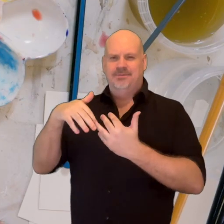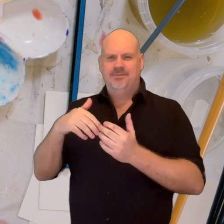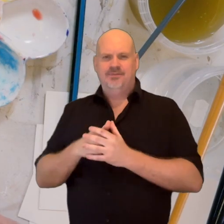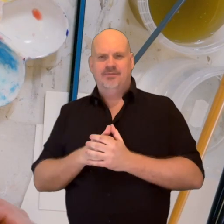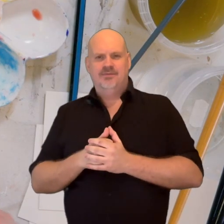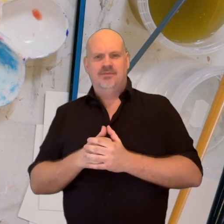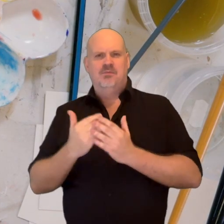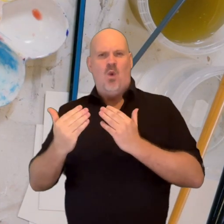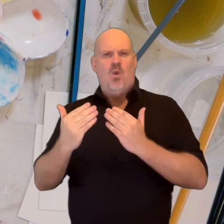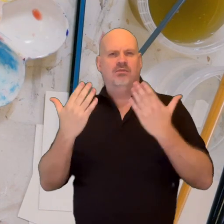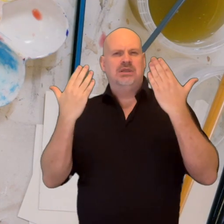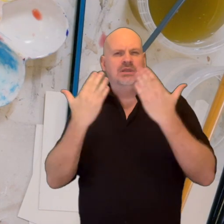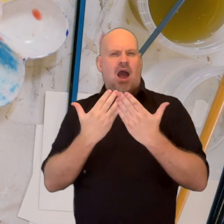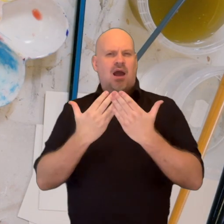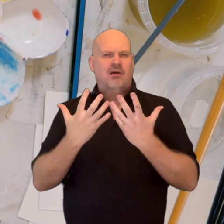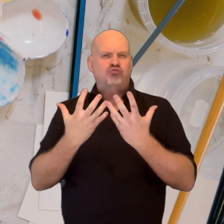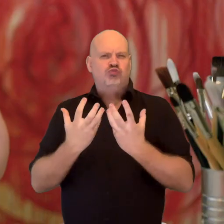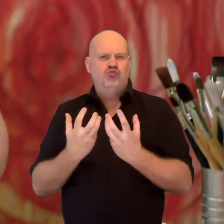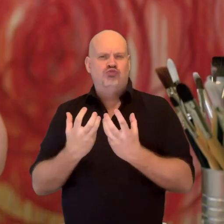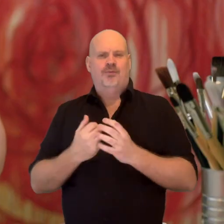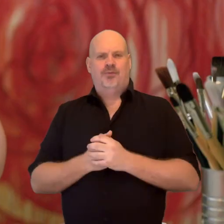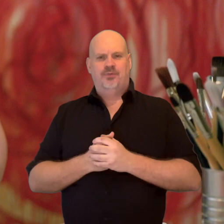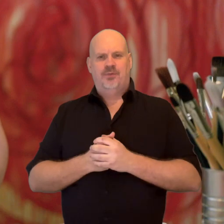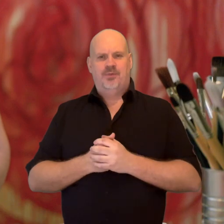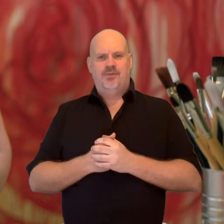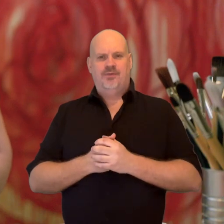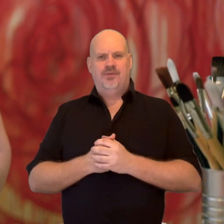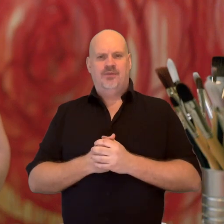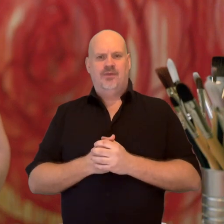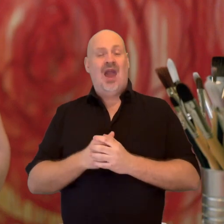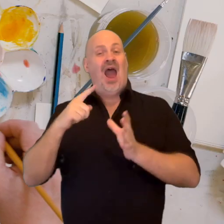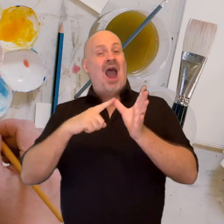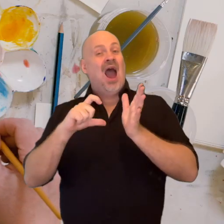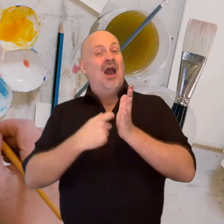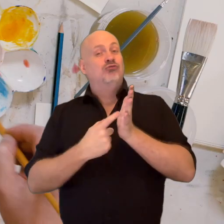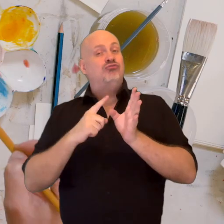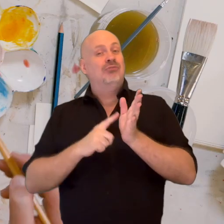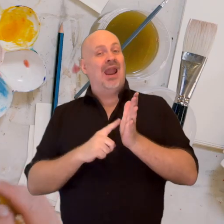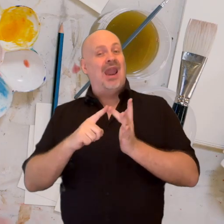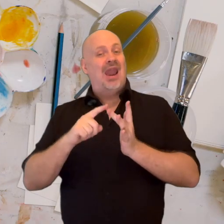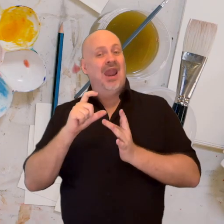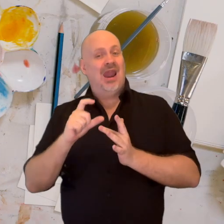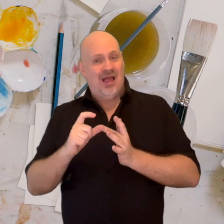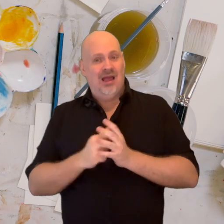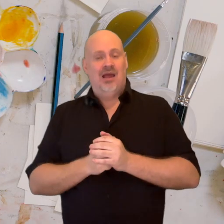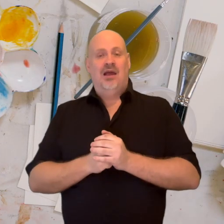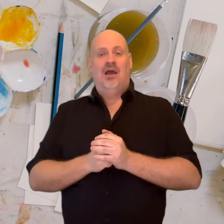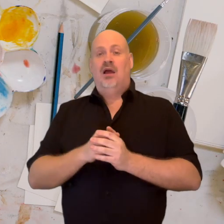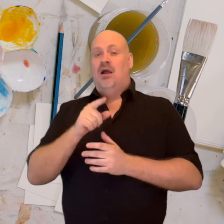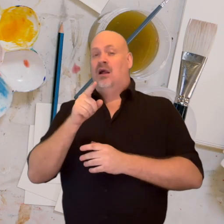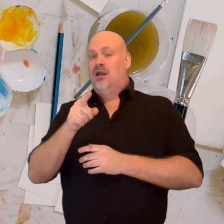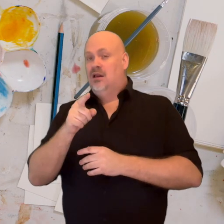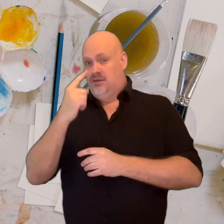make it a little bit darker. One of the things about using acrylic, especially when you dilute it with